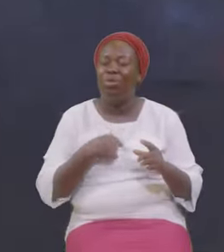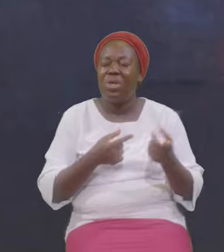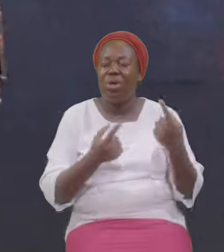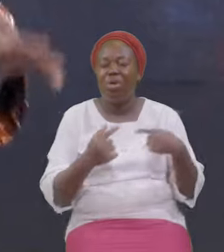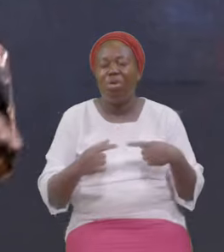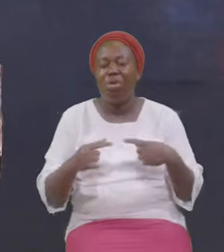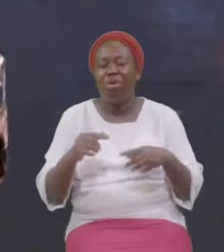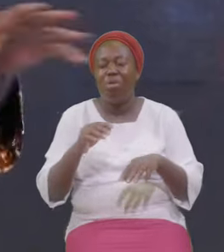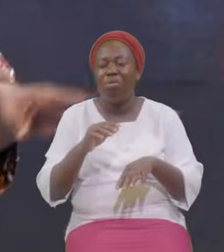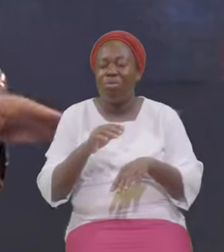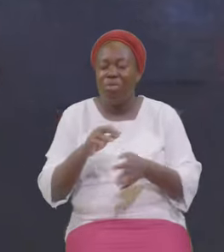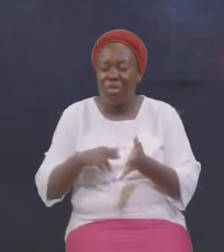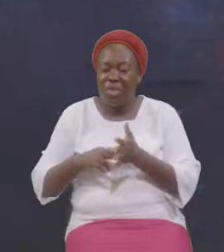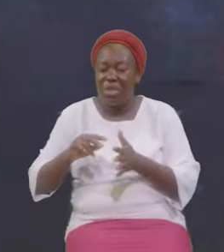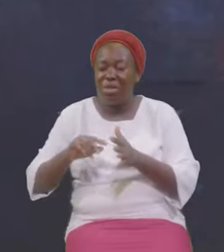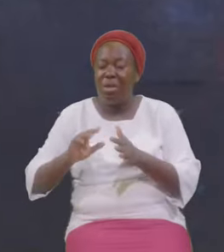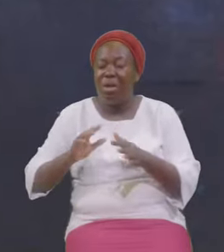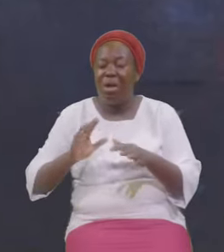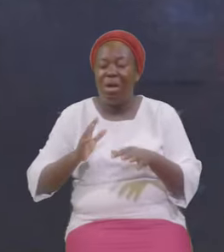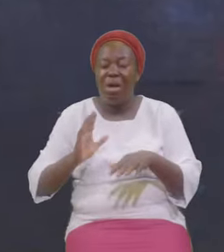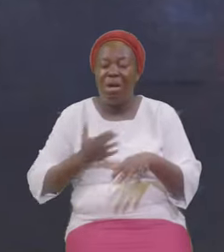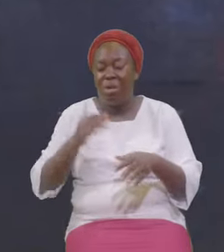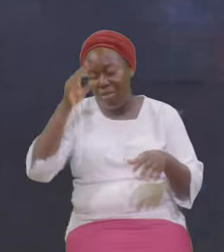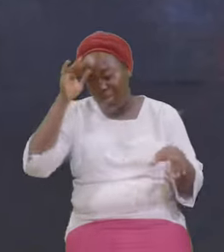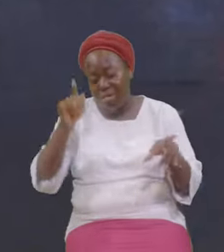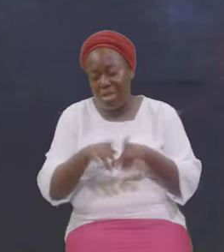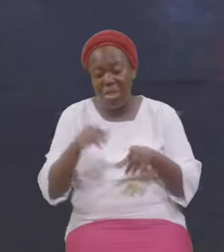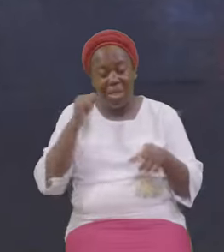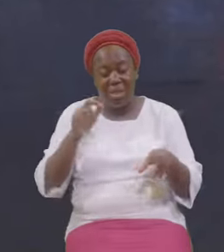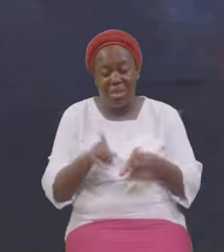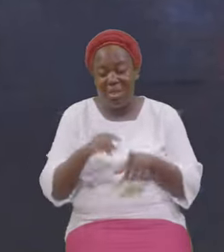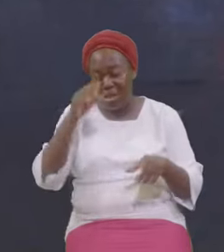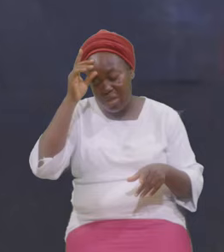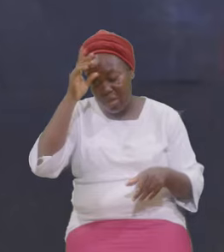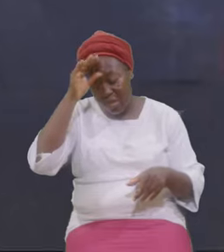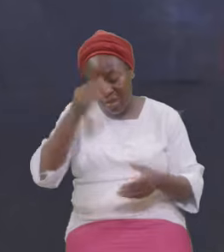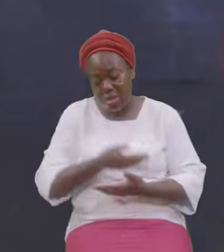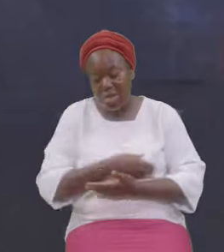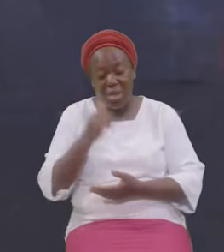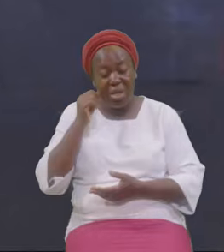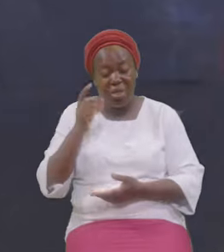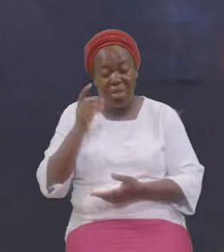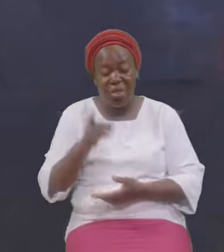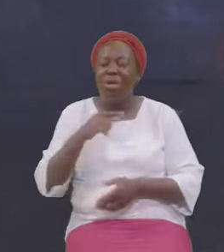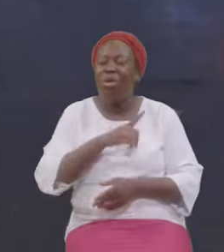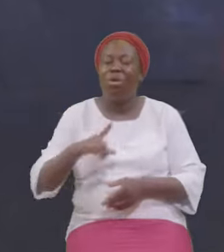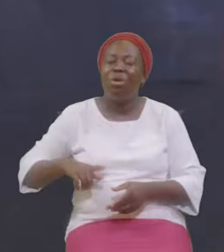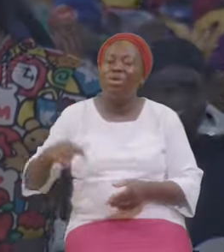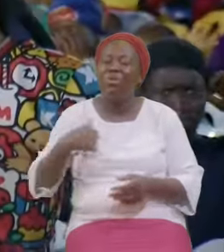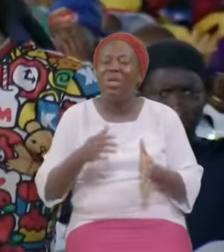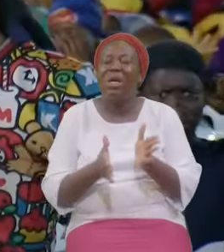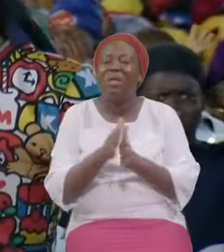brothers and sisters, our sons and daughters. Lord, we're asking, forgive all their sins in